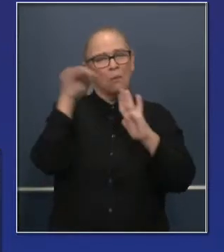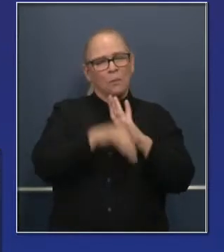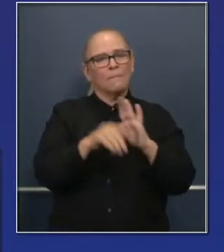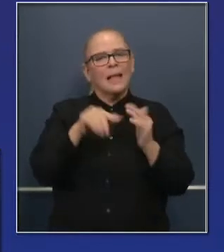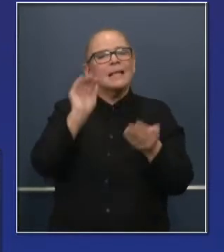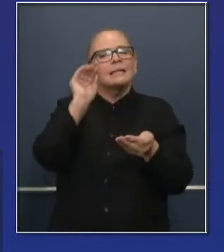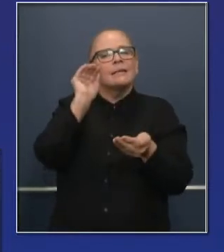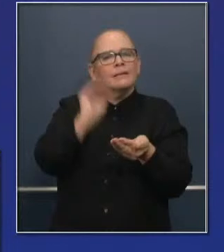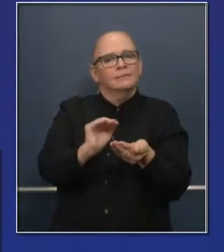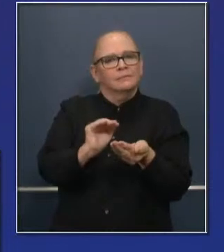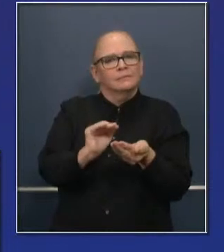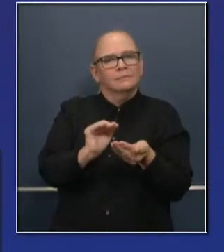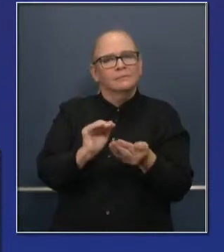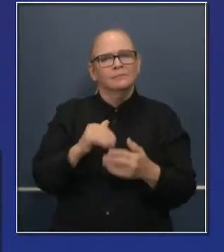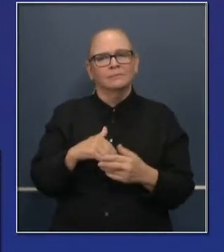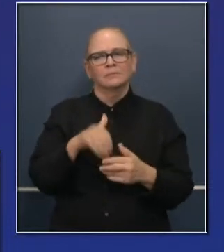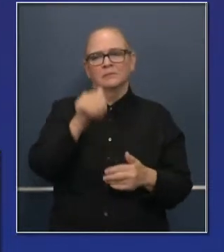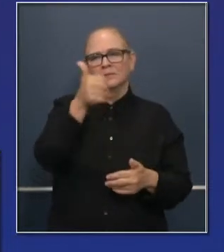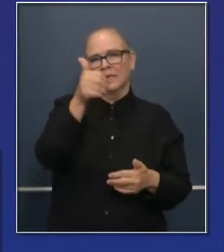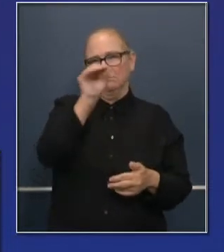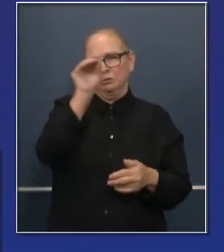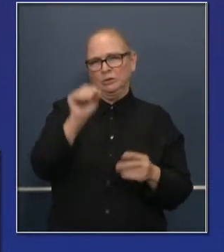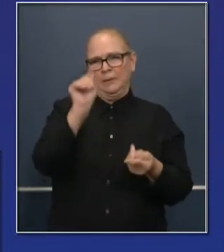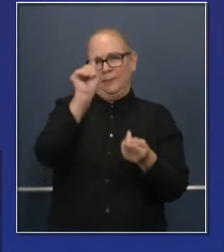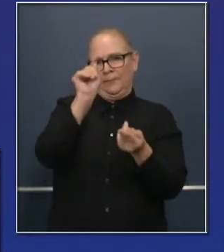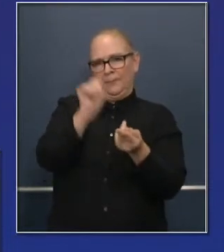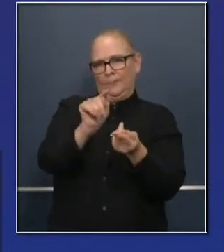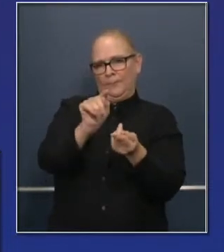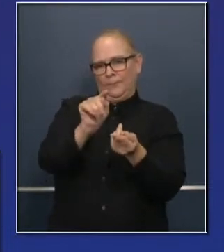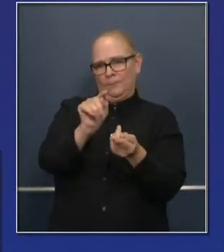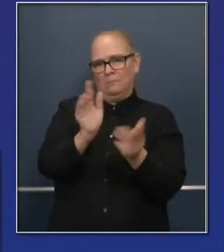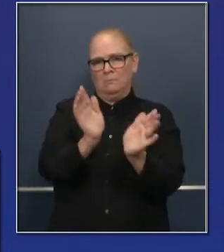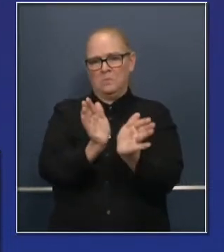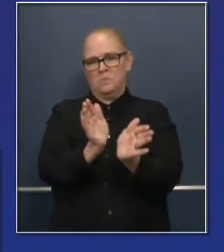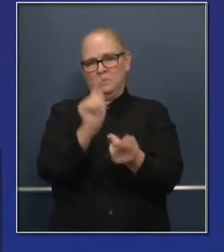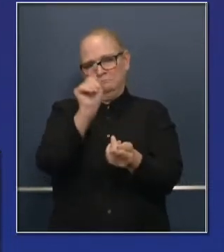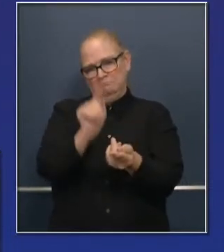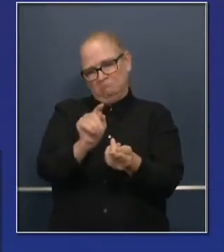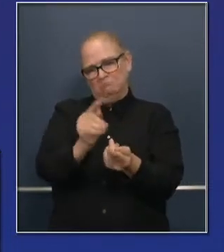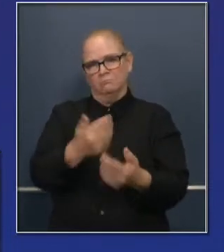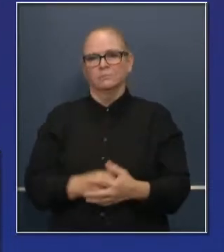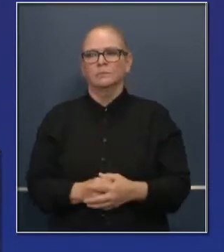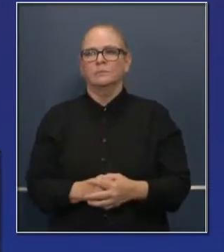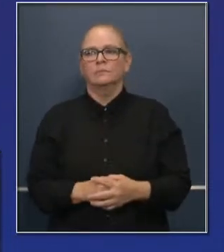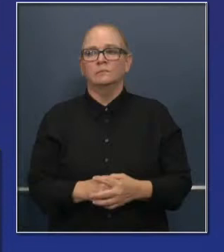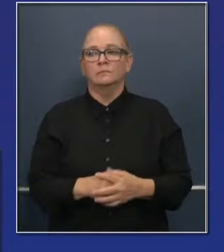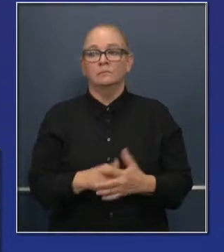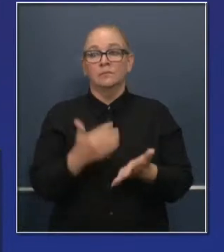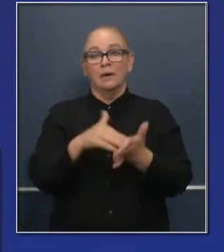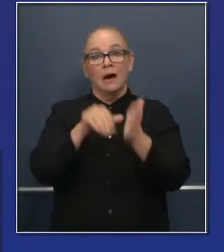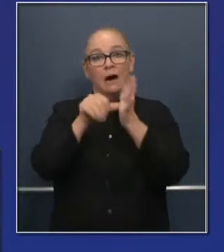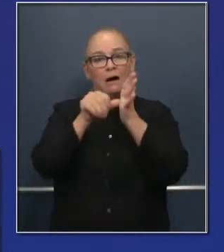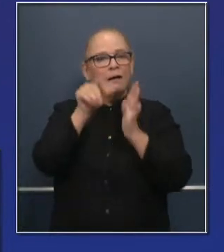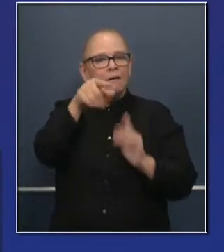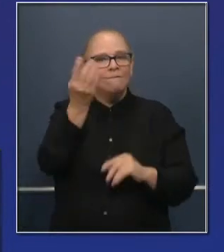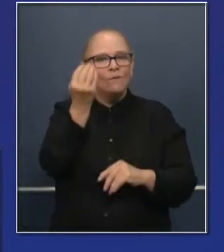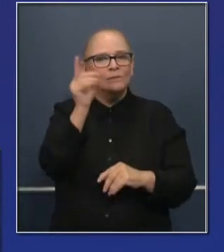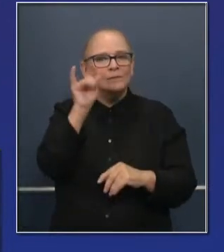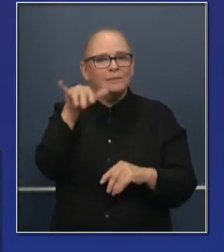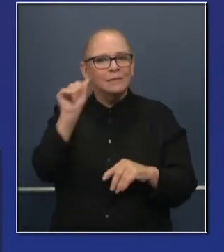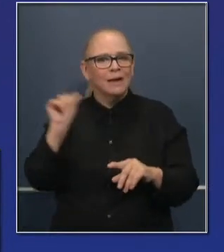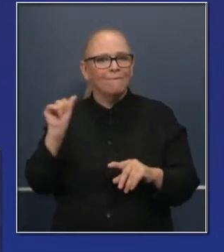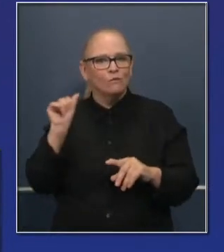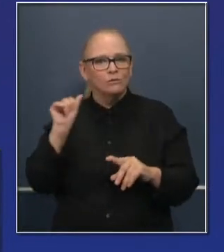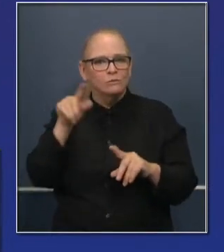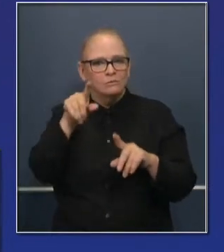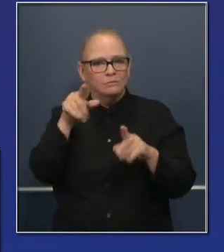in the total number of positive cases in our hospitals over a 14-day period, 10% decrease.